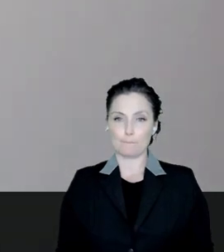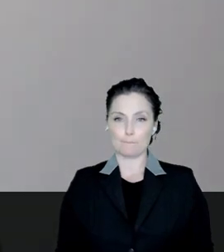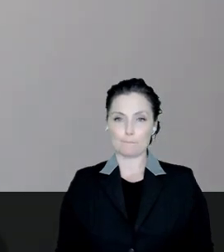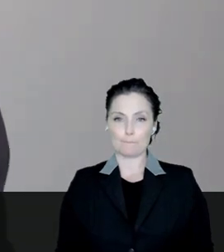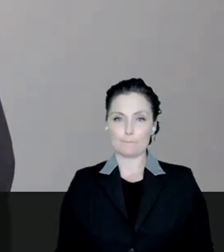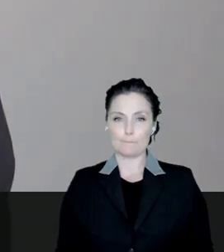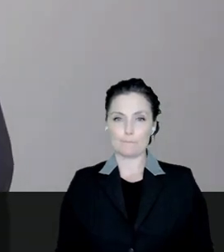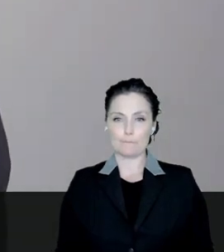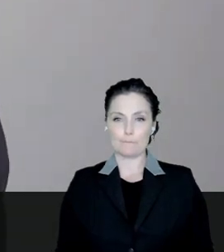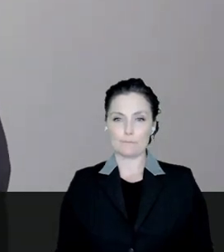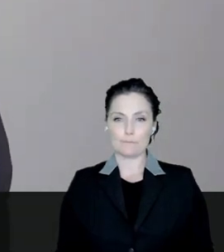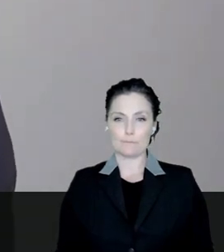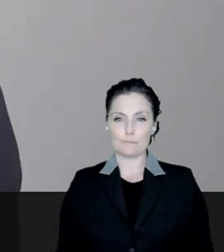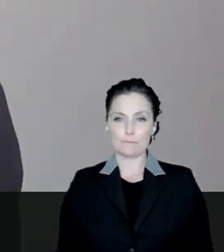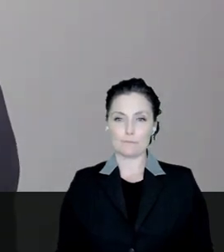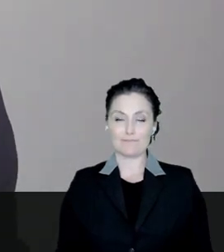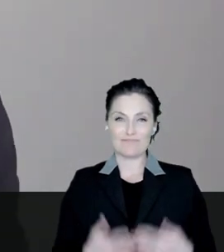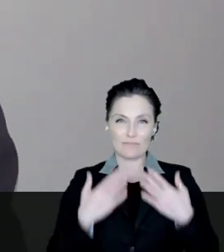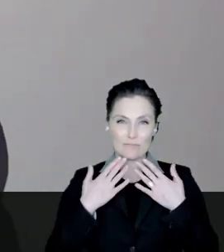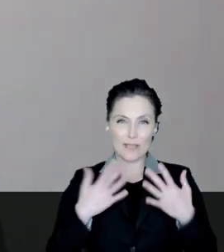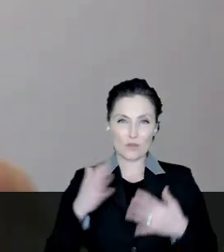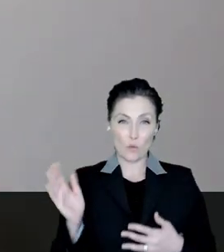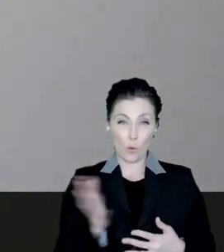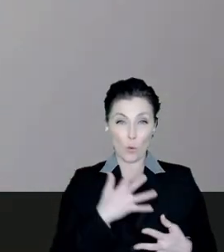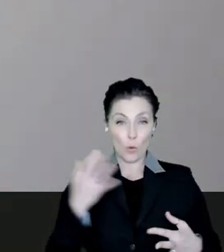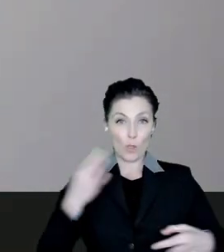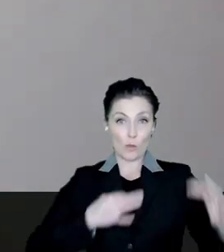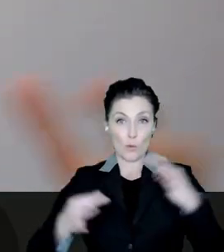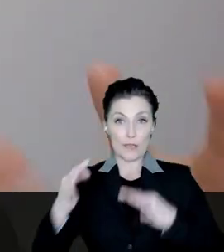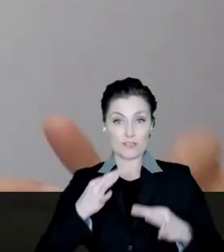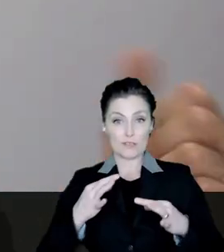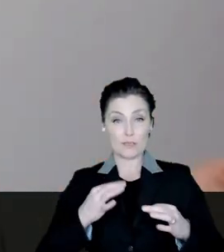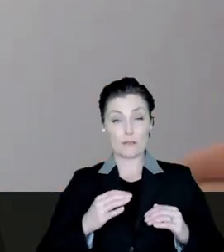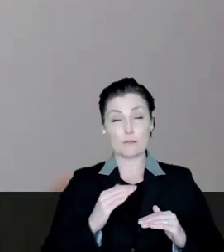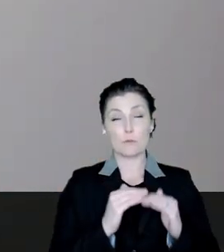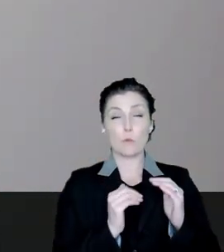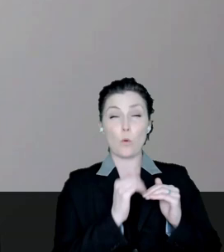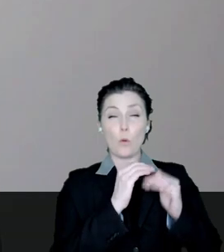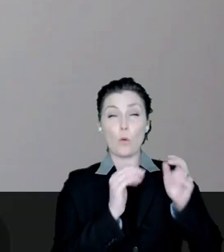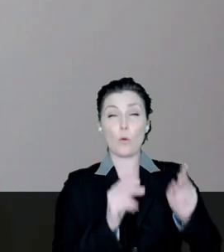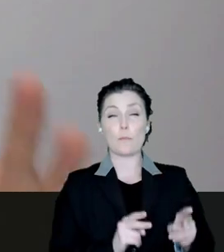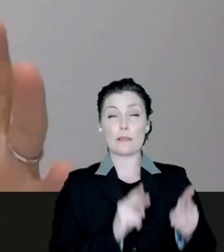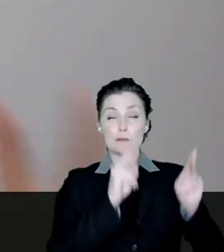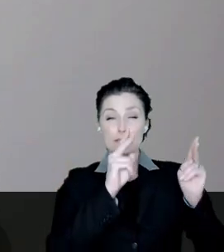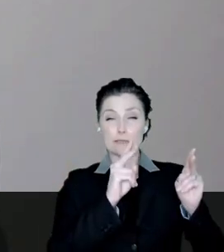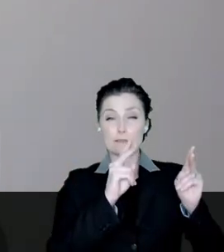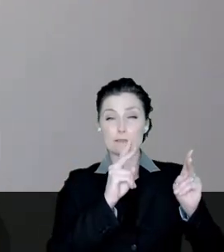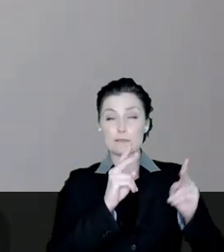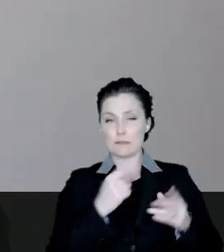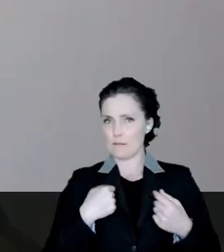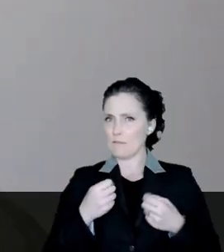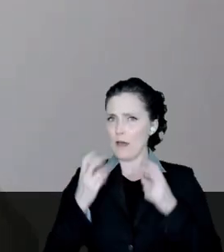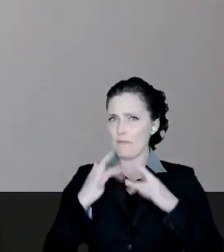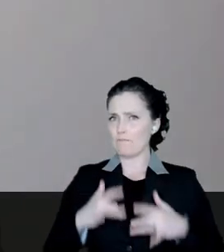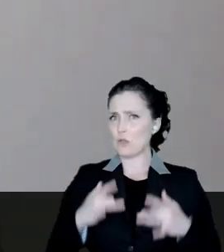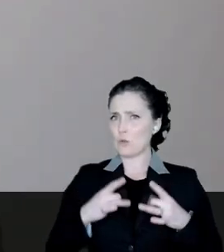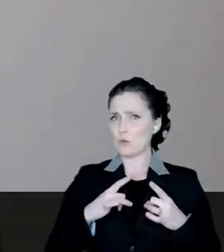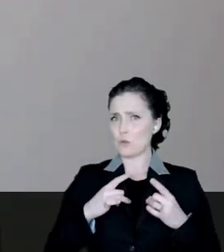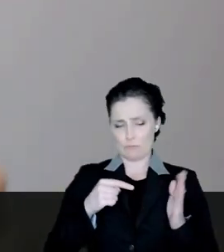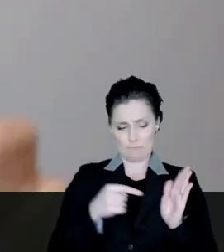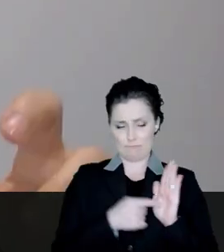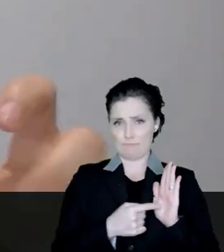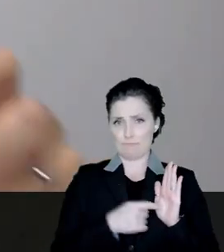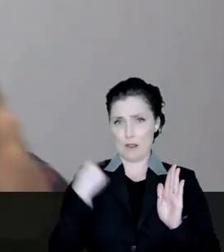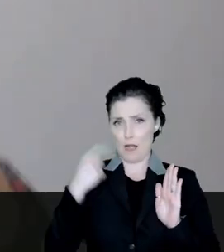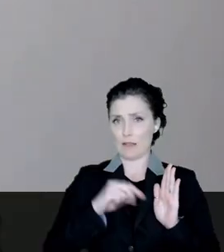Thanks for all those questions. So look, with tall buildings, my view is set out in the London plan. And in summary, tall buildings is all